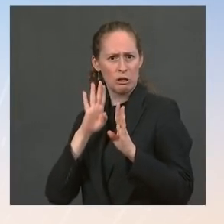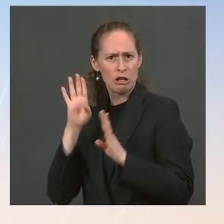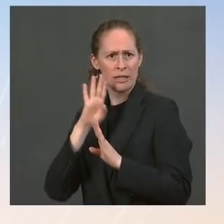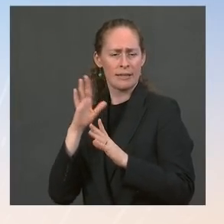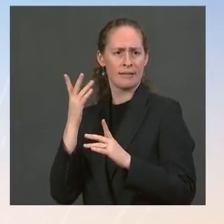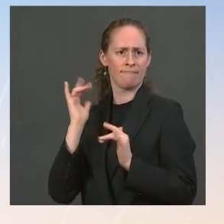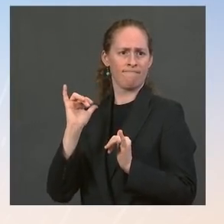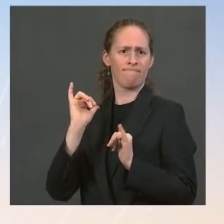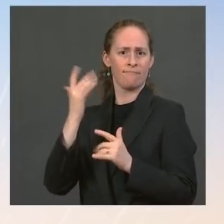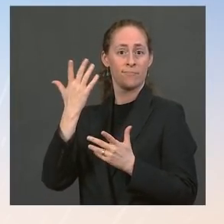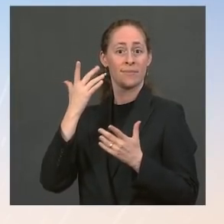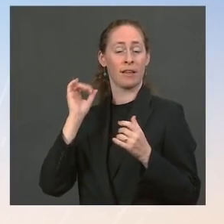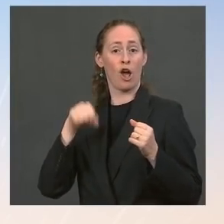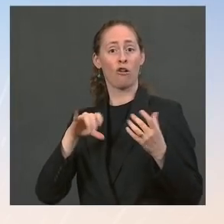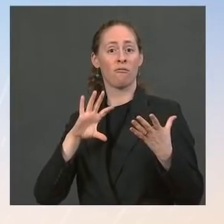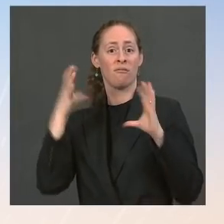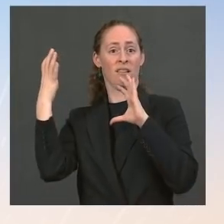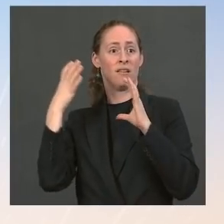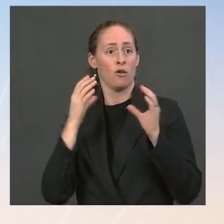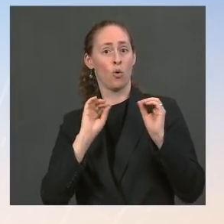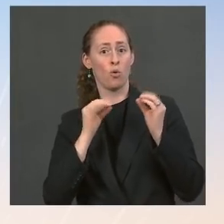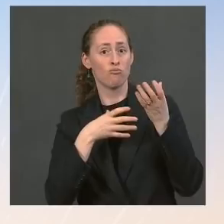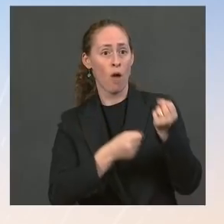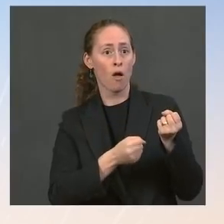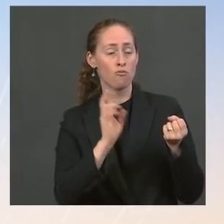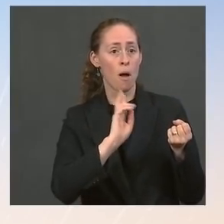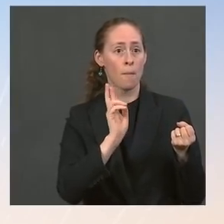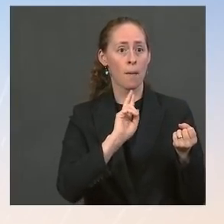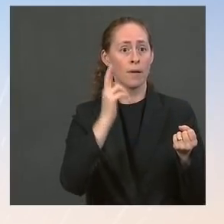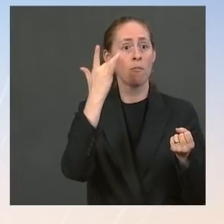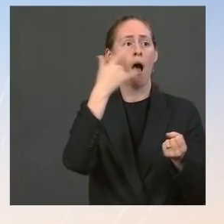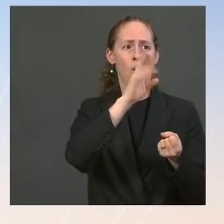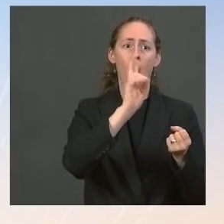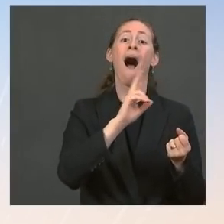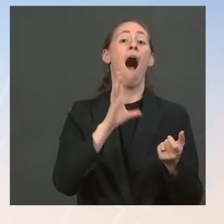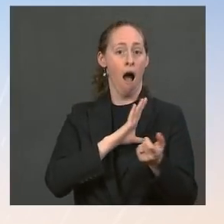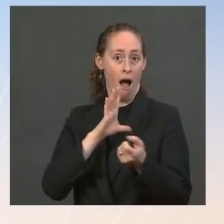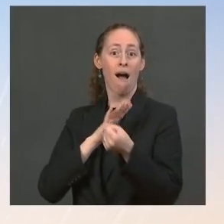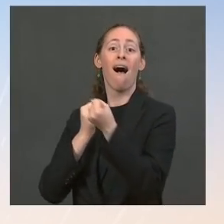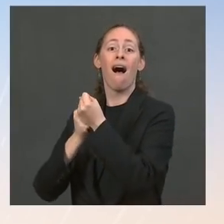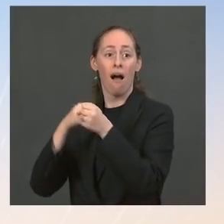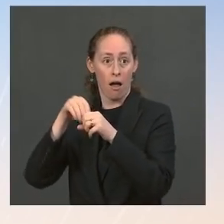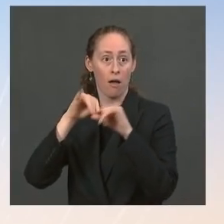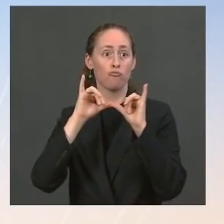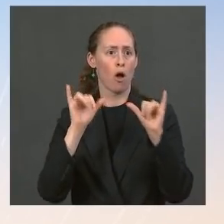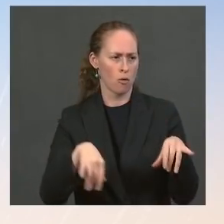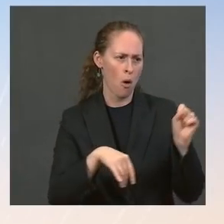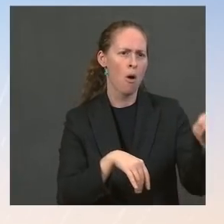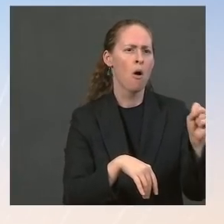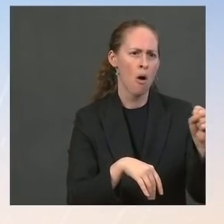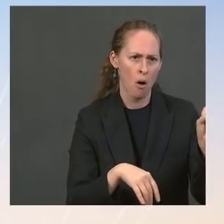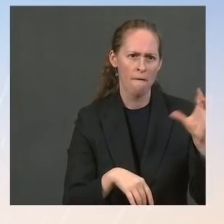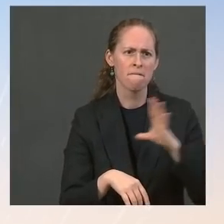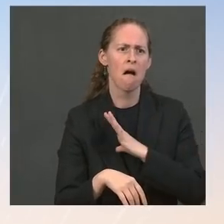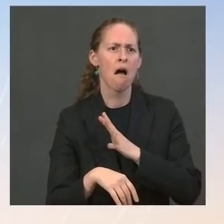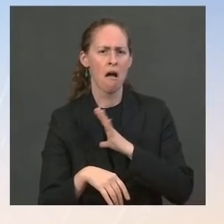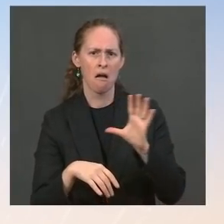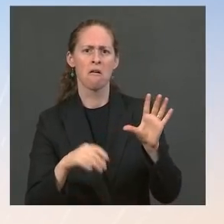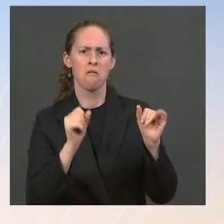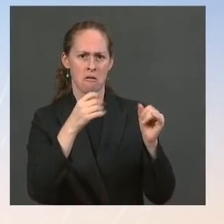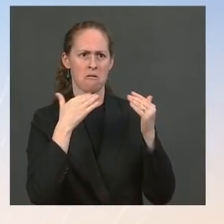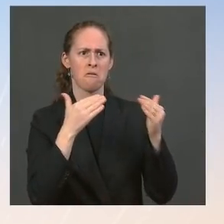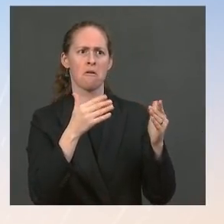who signed on to the bipartisan deal after he reassured them that it would not be conditional on